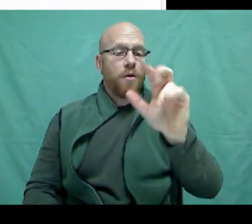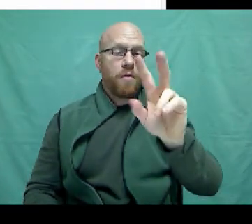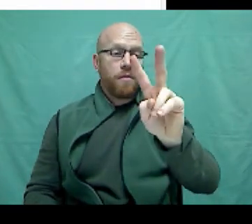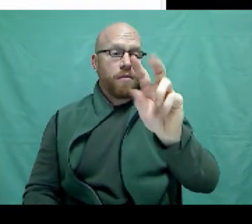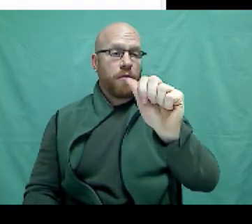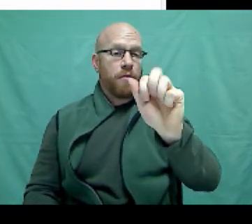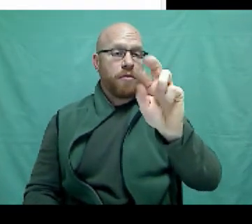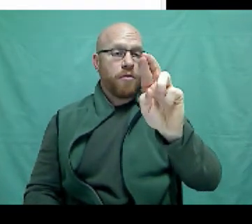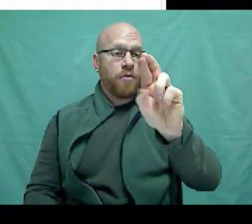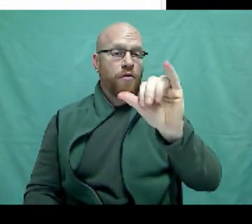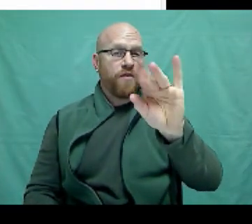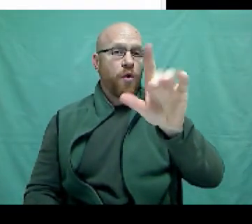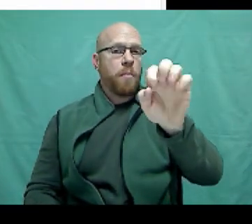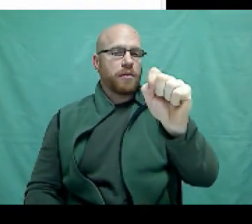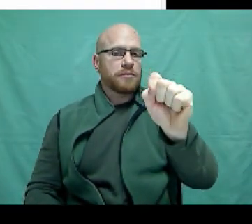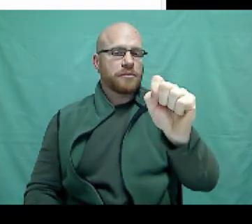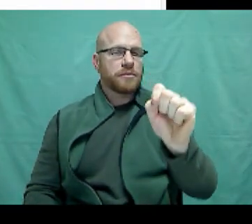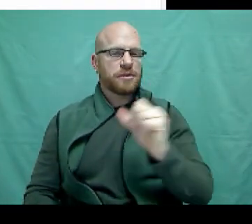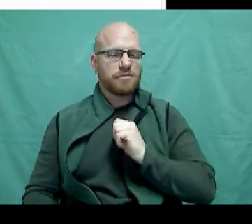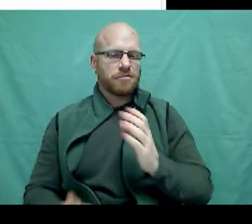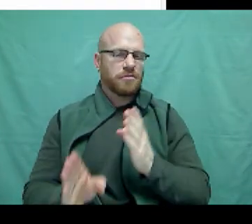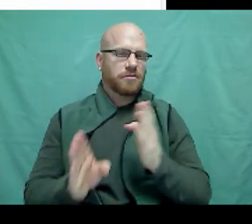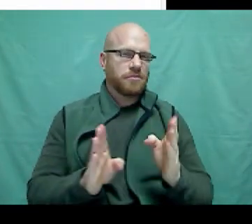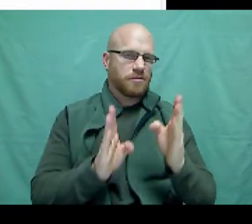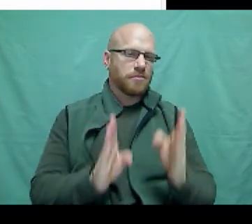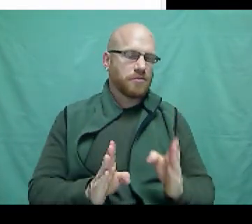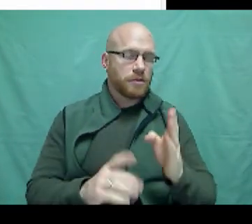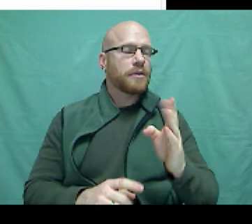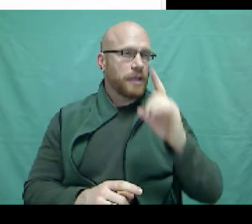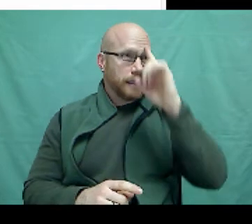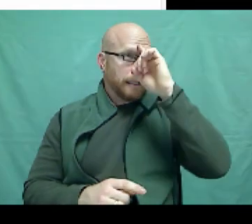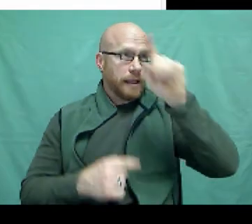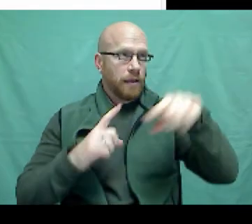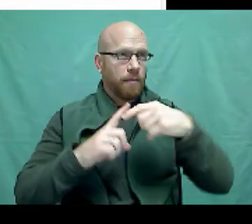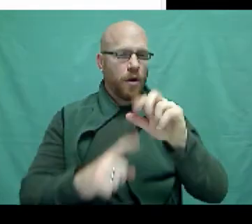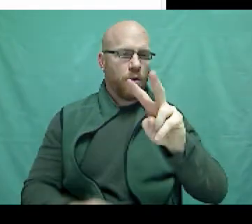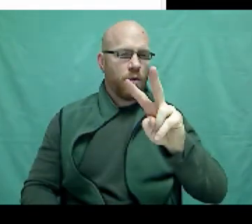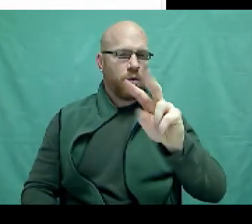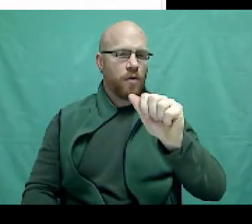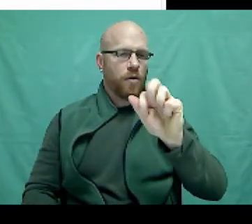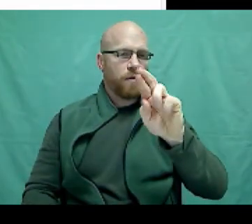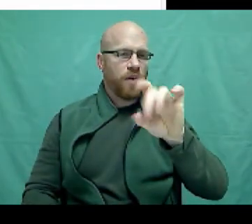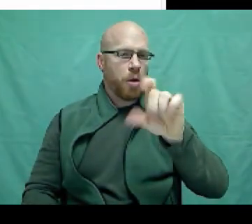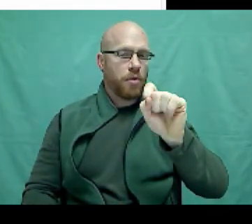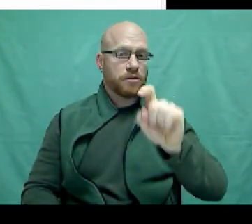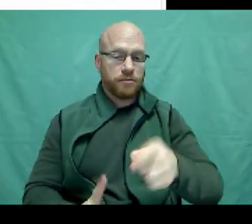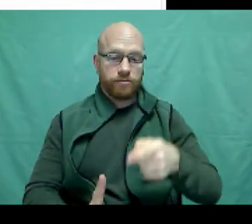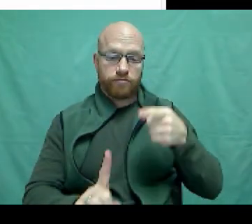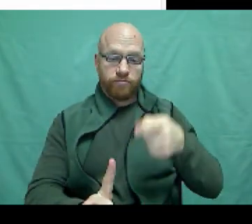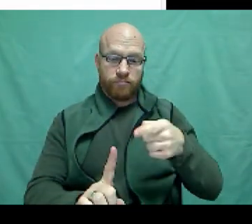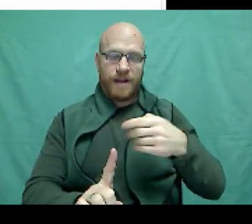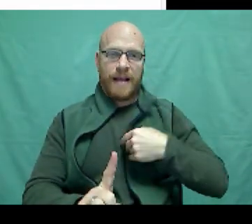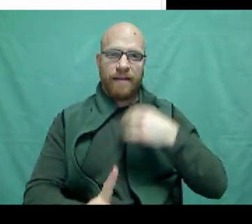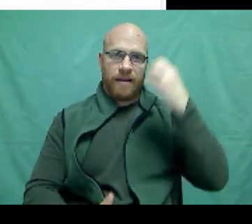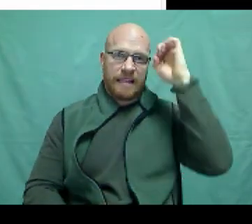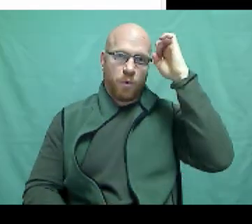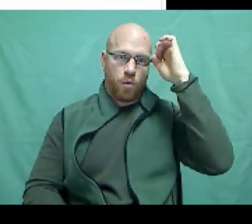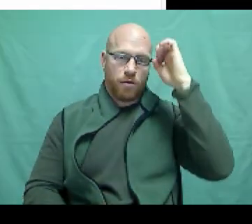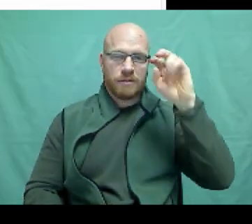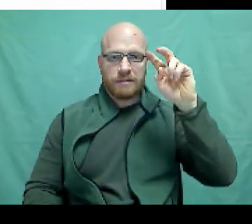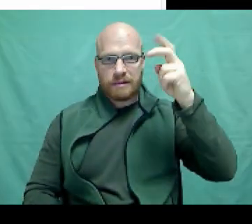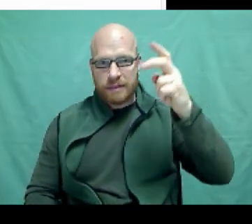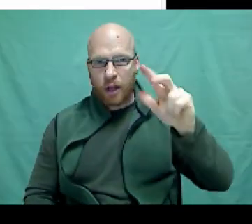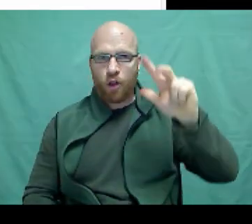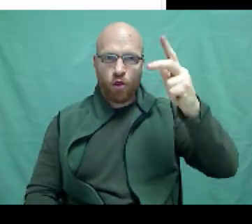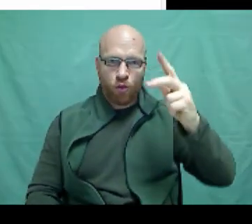and variables to our terms. Now variables, as an aside here, we'll consider variables, they